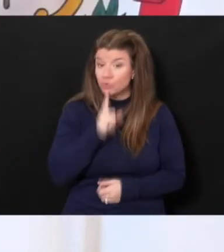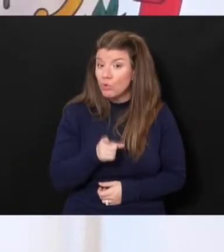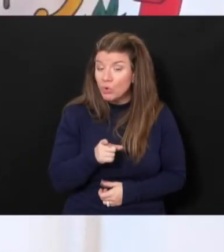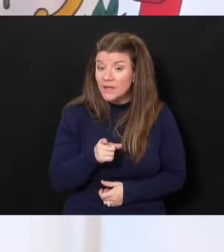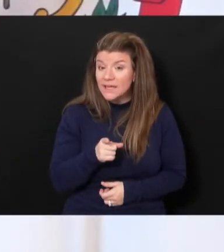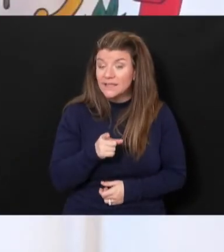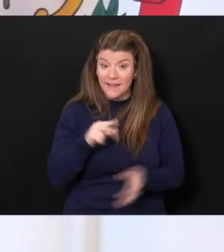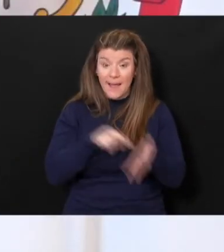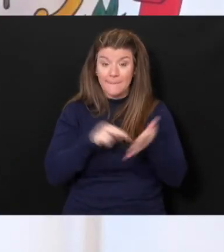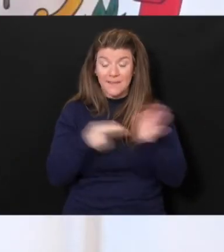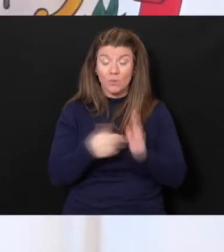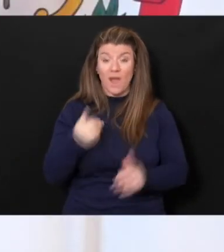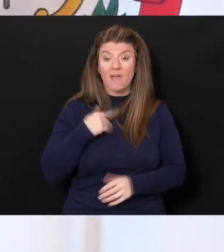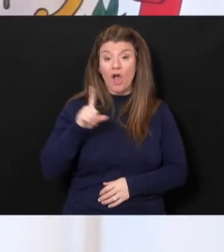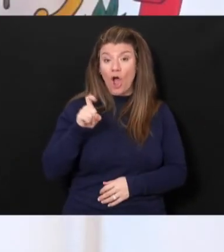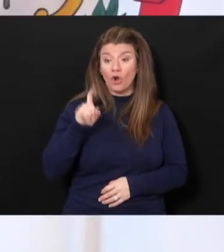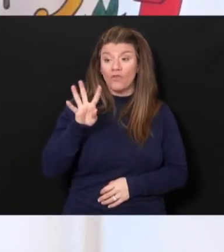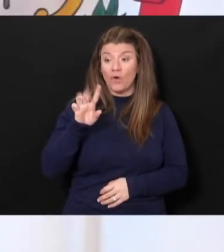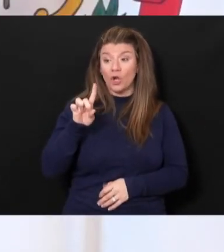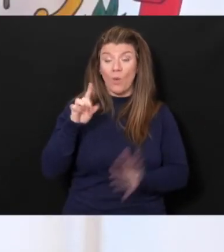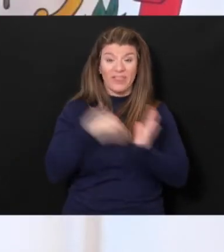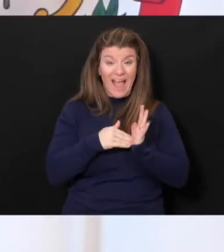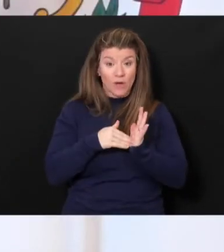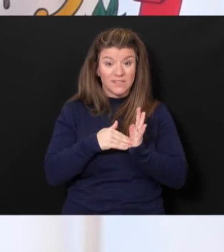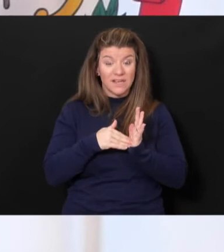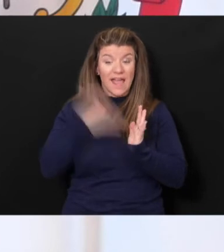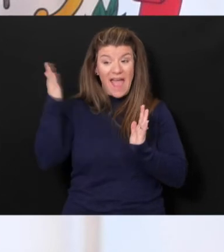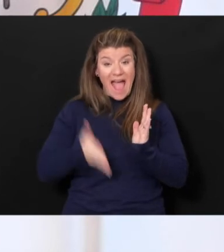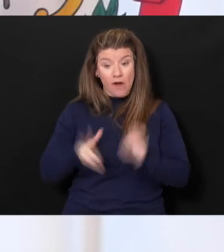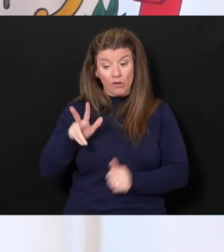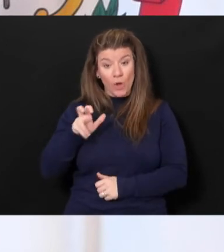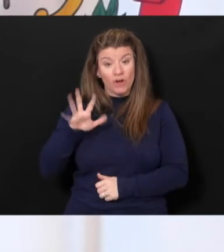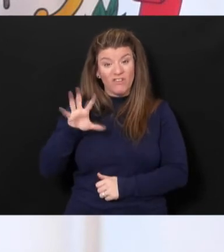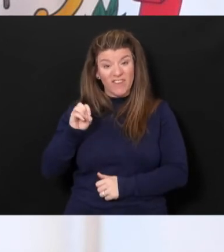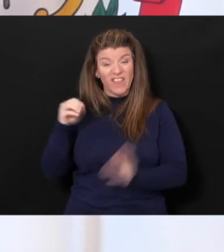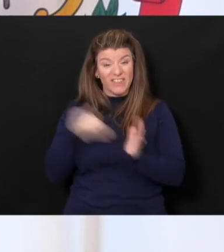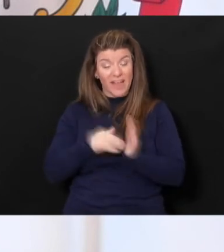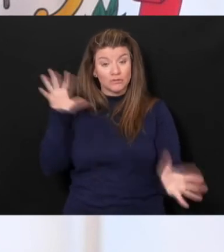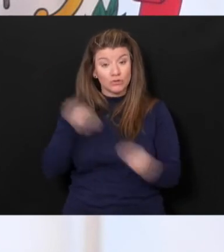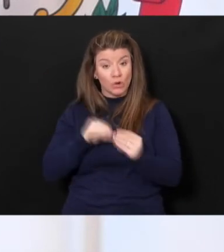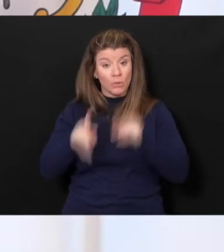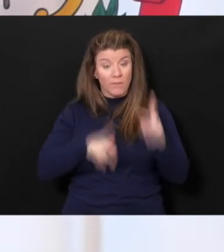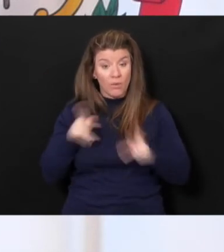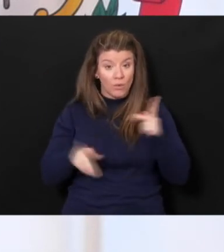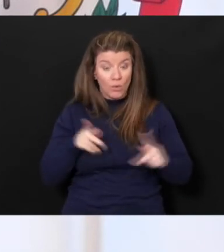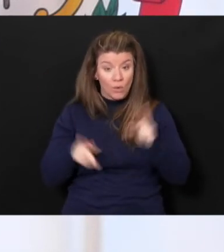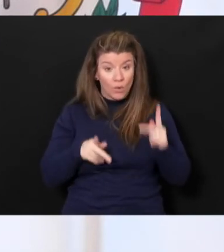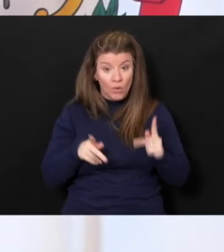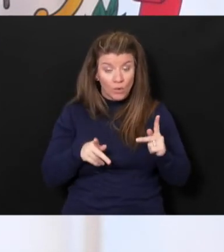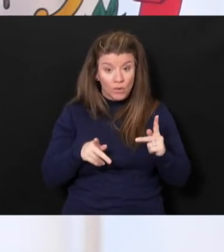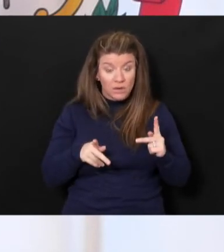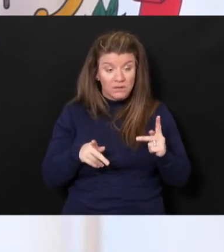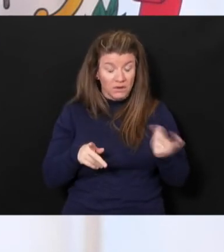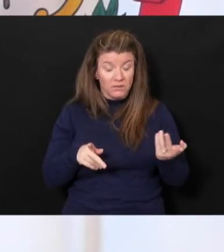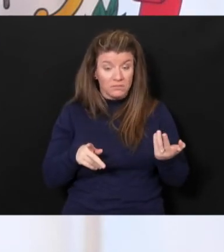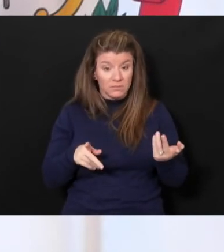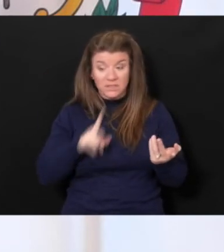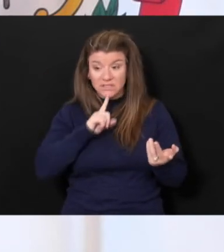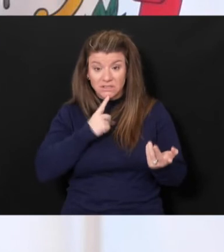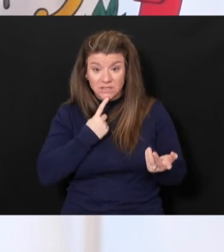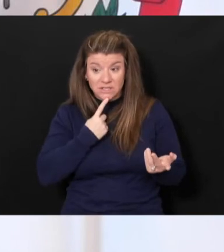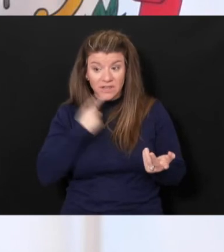got 141,000 out of 350,000 total people, for all practical purposes, in our state